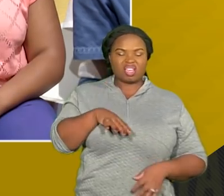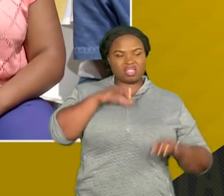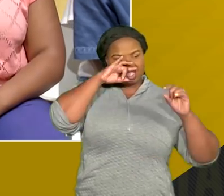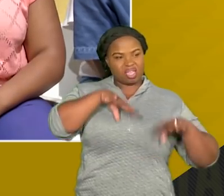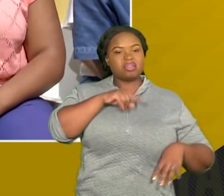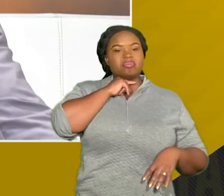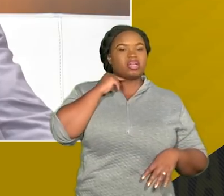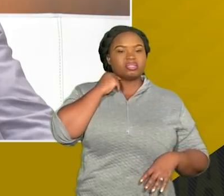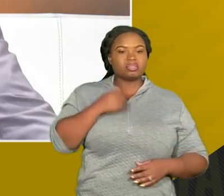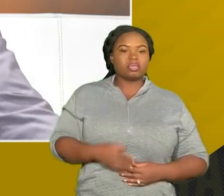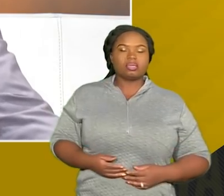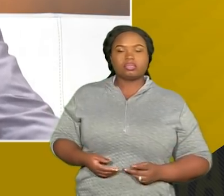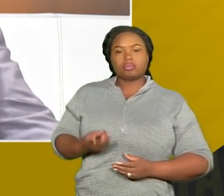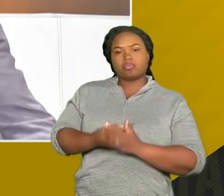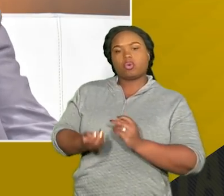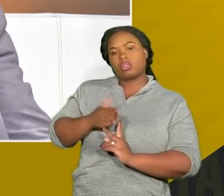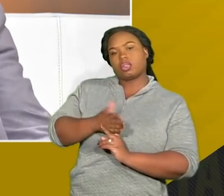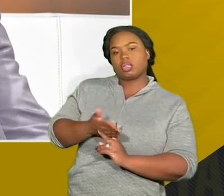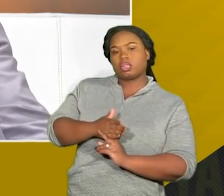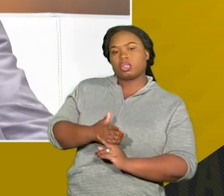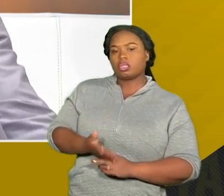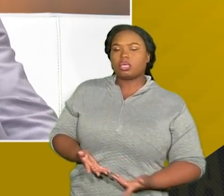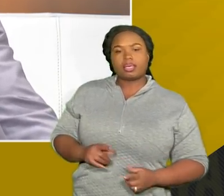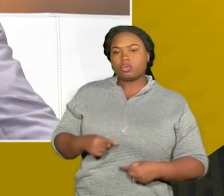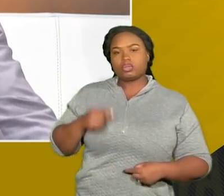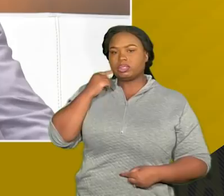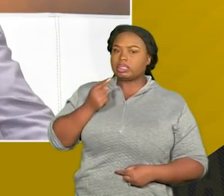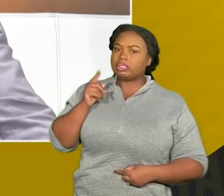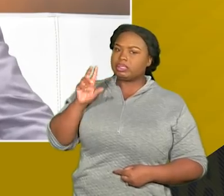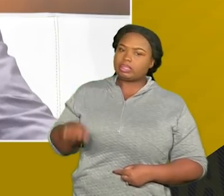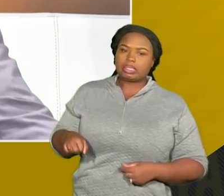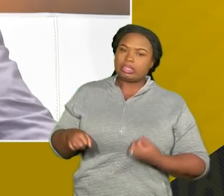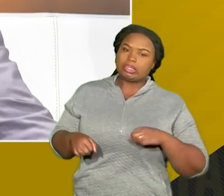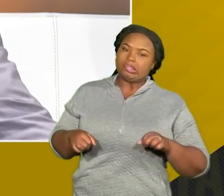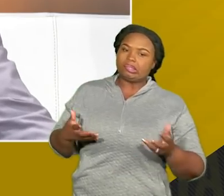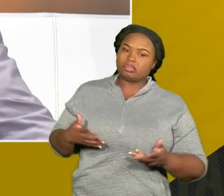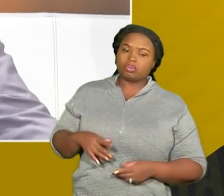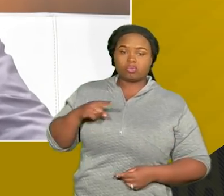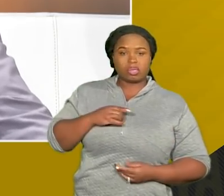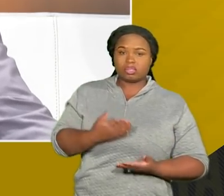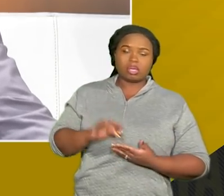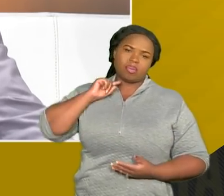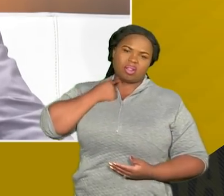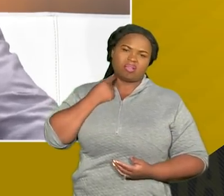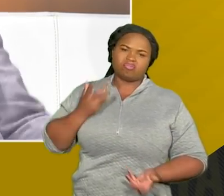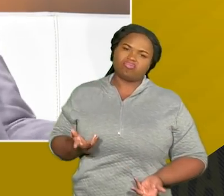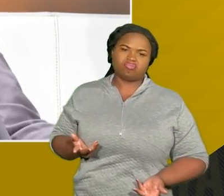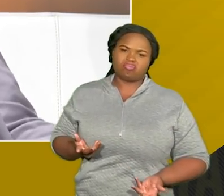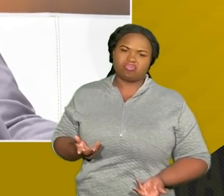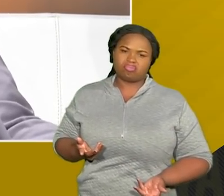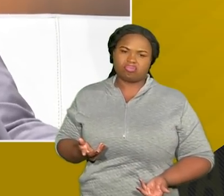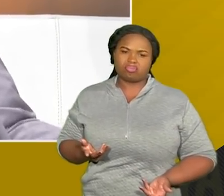kobo pastor? It's in twofold. I cannot dispute that. Others are doing gimmicks.